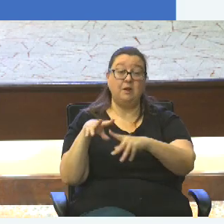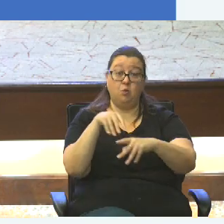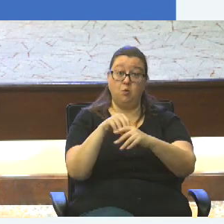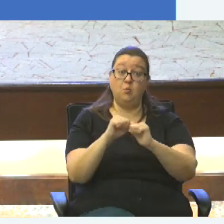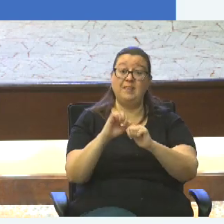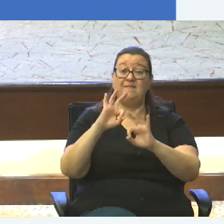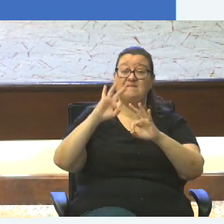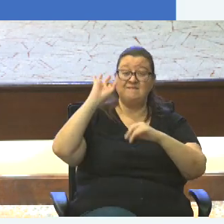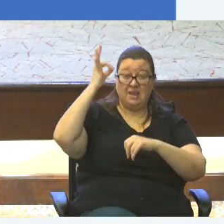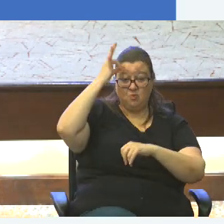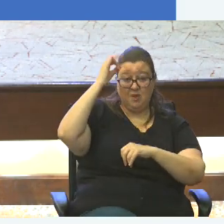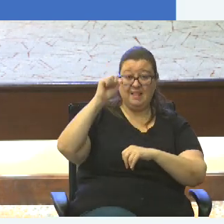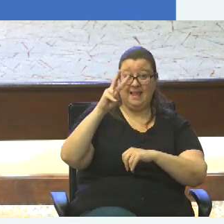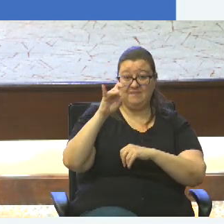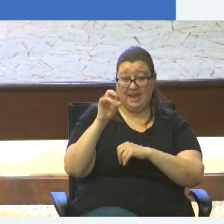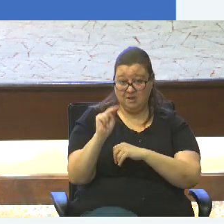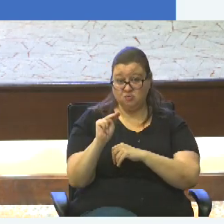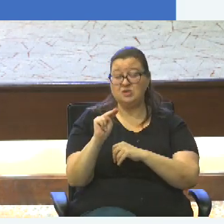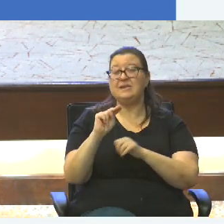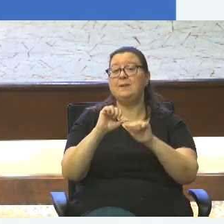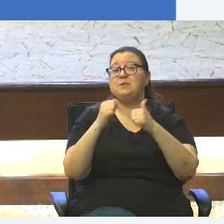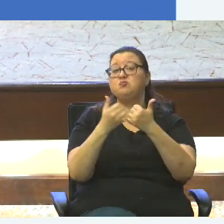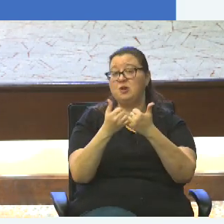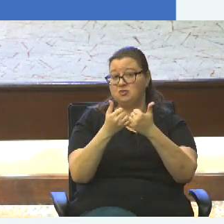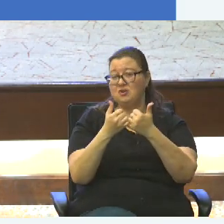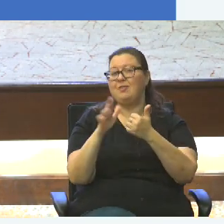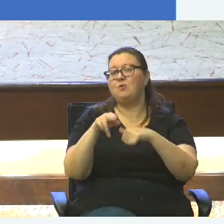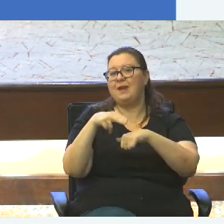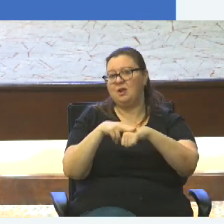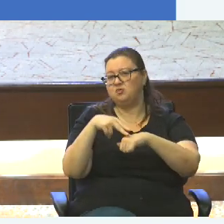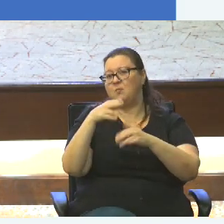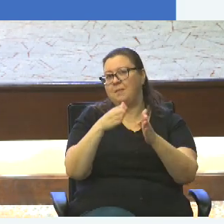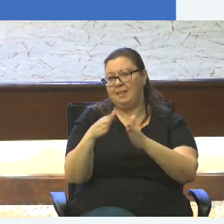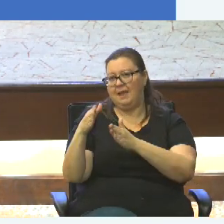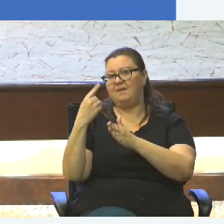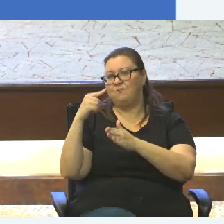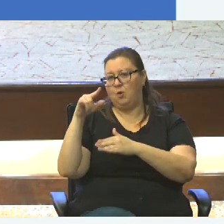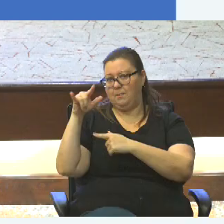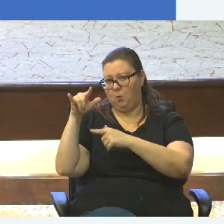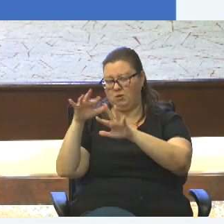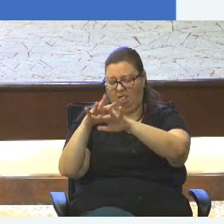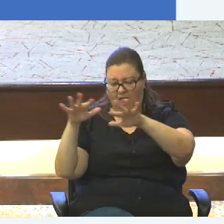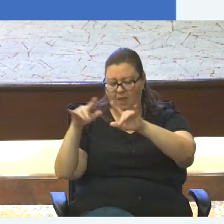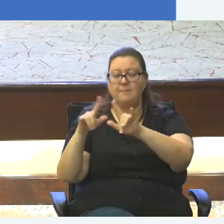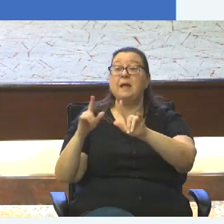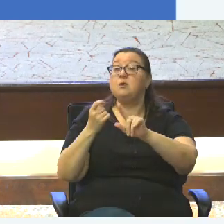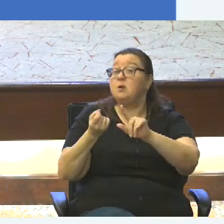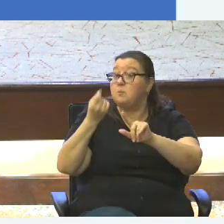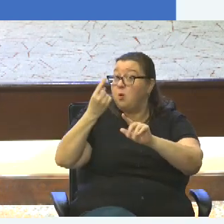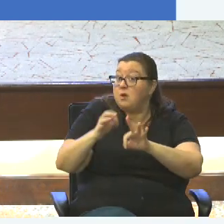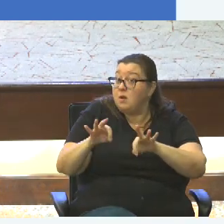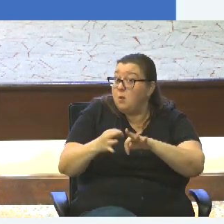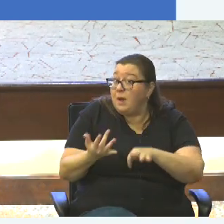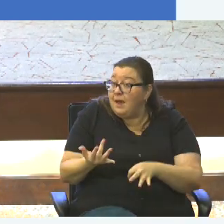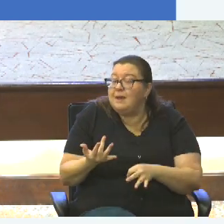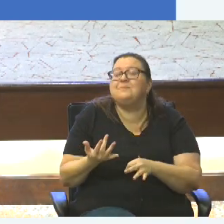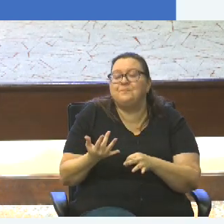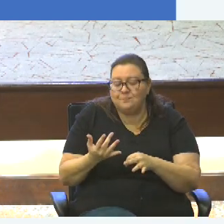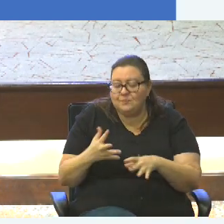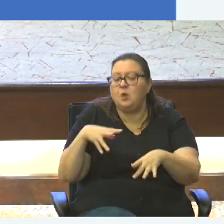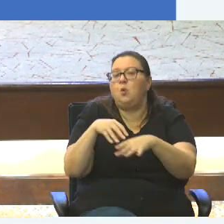Administration's National Plan of Integrated Airport Systems, or NIPIAS. The reason why it's important to understand this is because the inclusion,